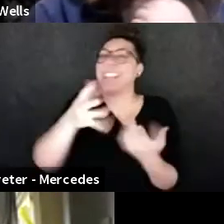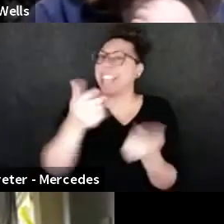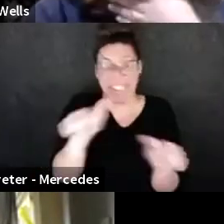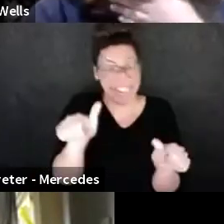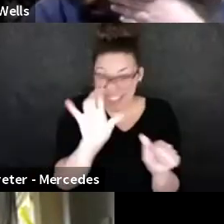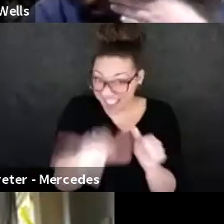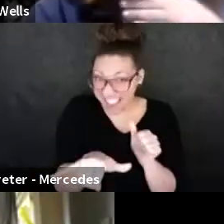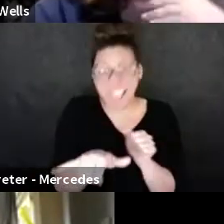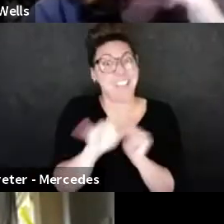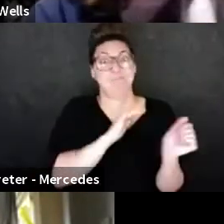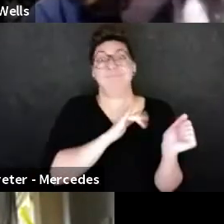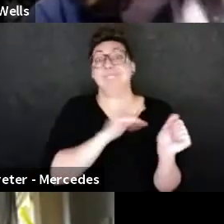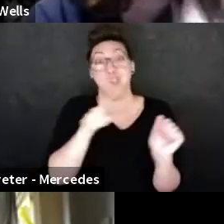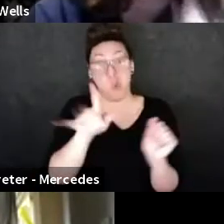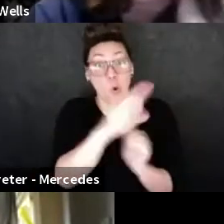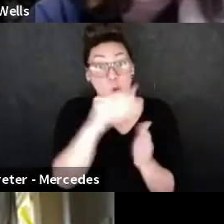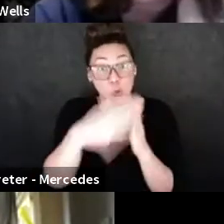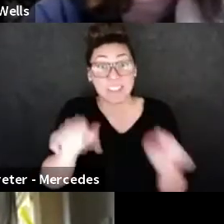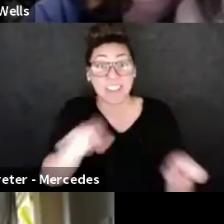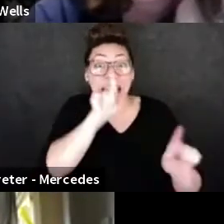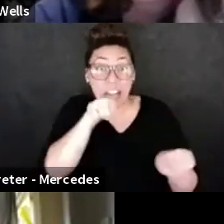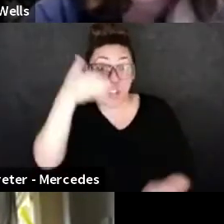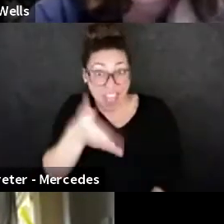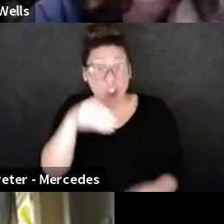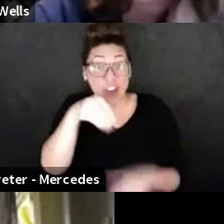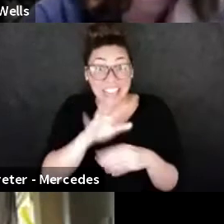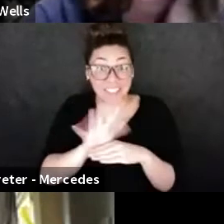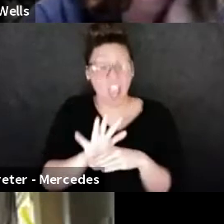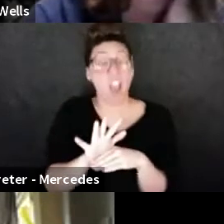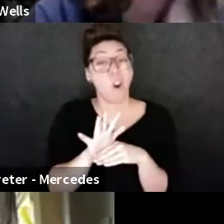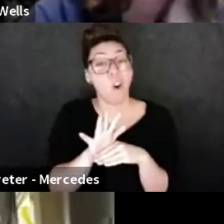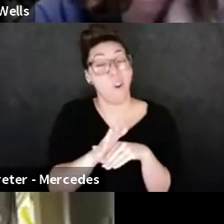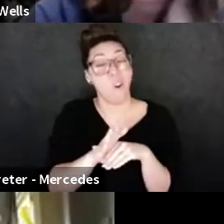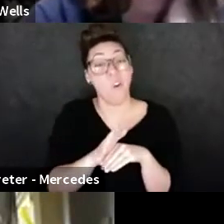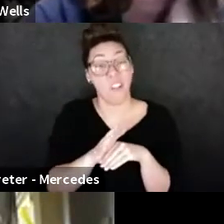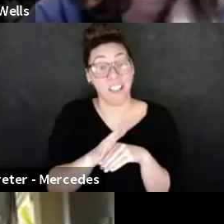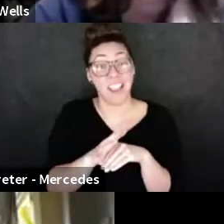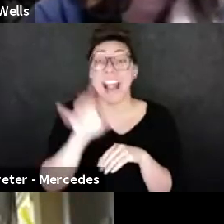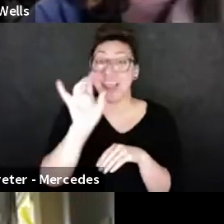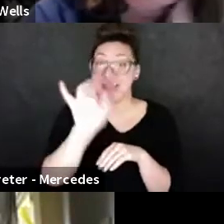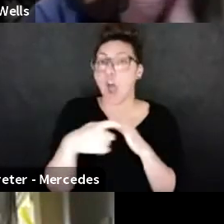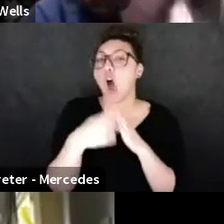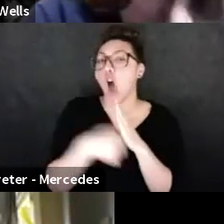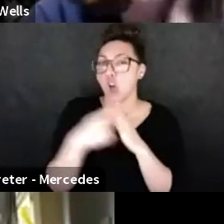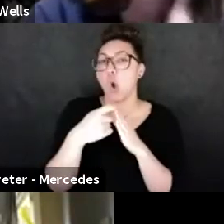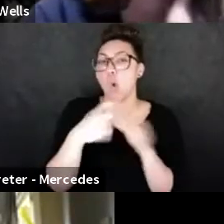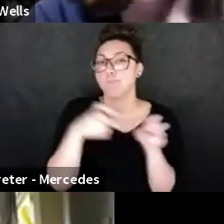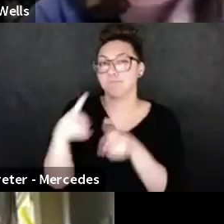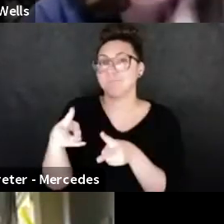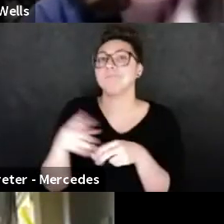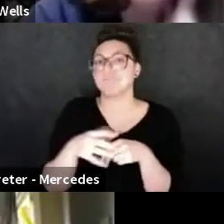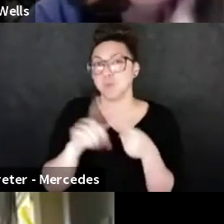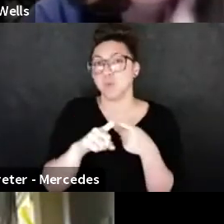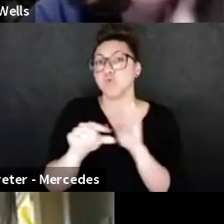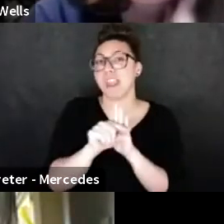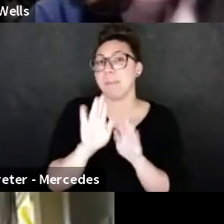things, your students can answer right there in the video, and then that does auto-populate to the gradebook. So maybe that'll